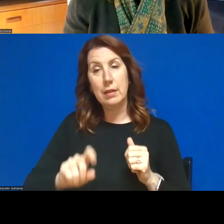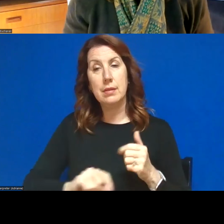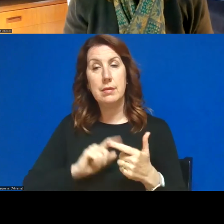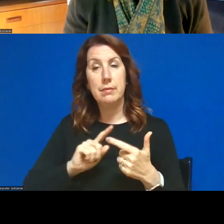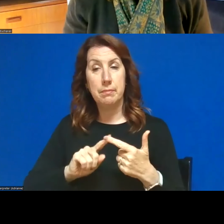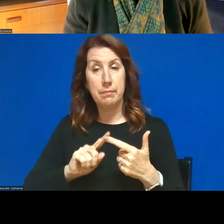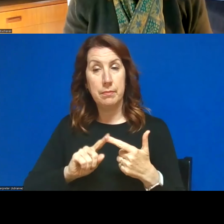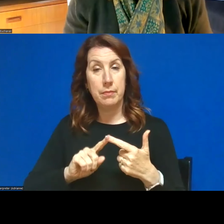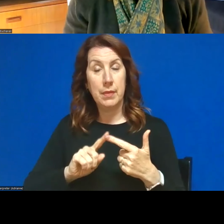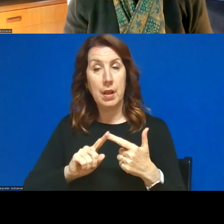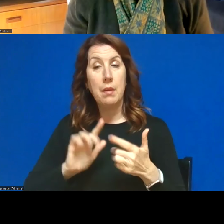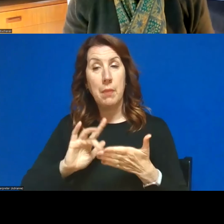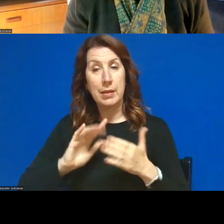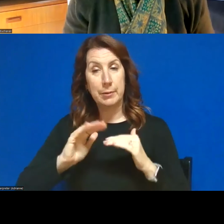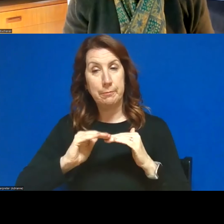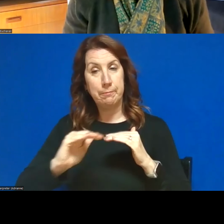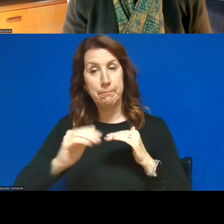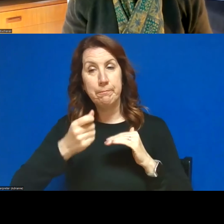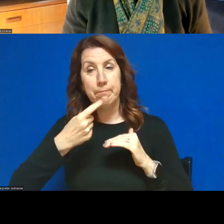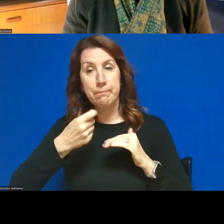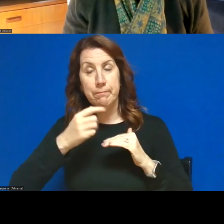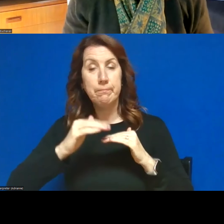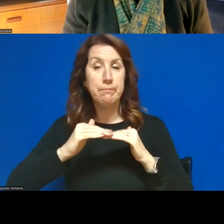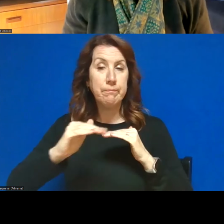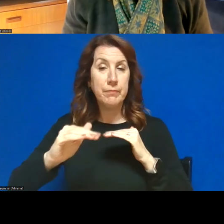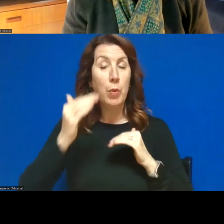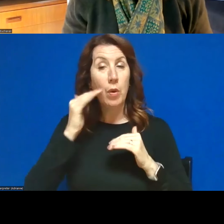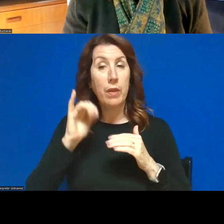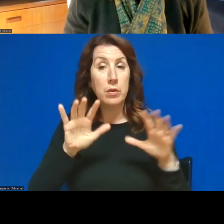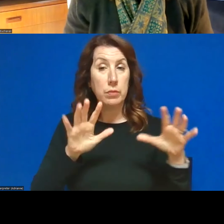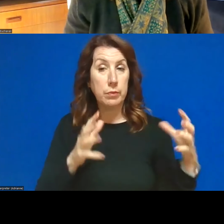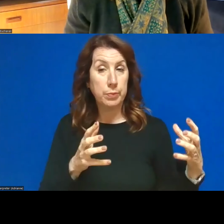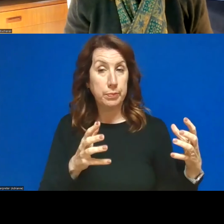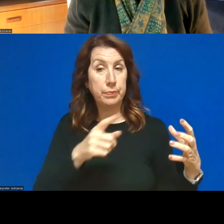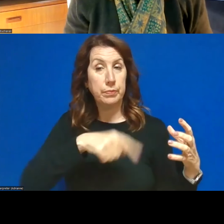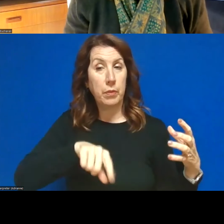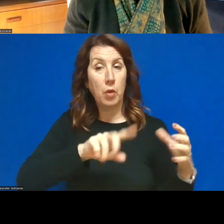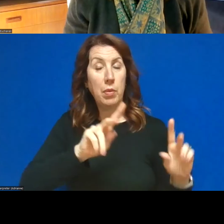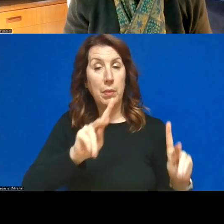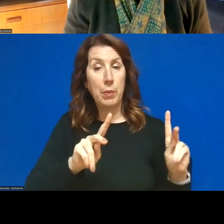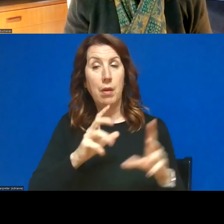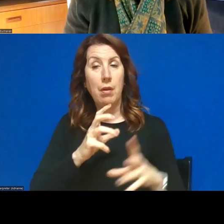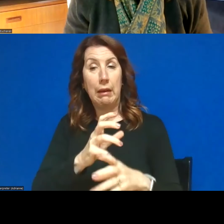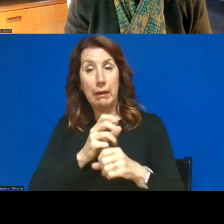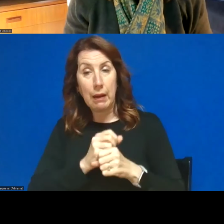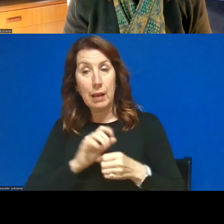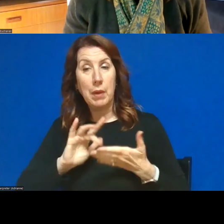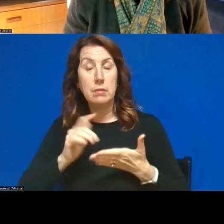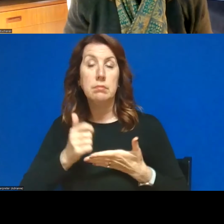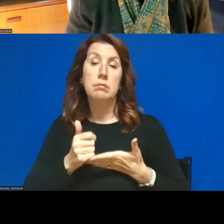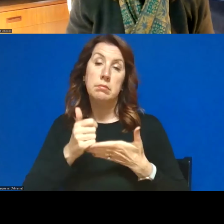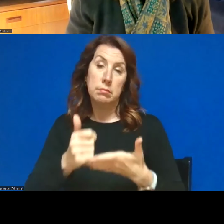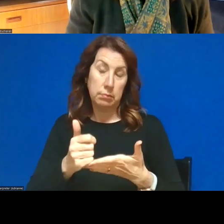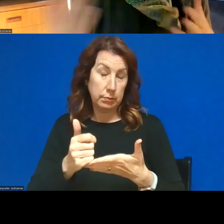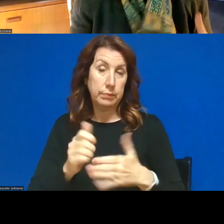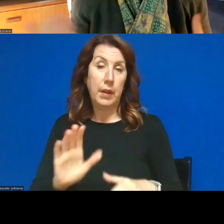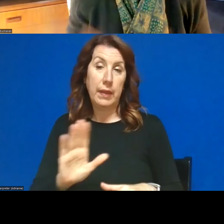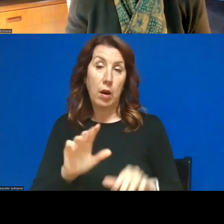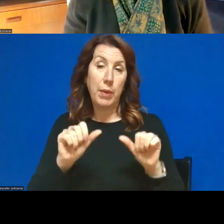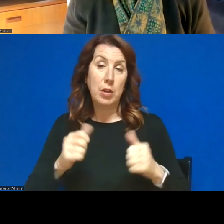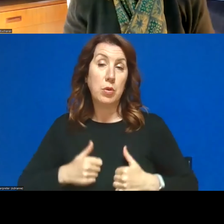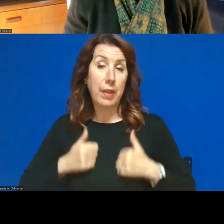is stabilizing medication. So we know that for this population, access to medication makes a big difference in the ability to be able to